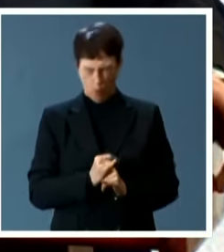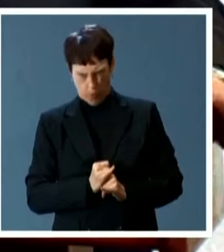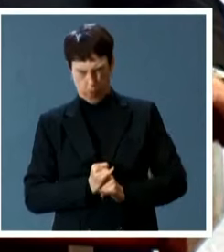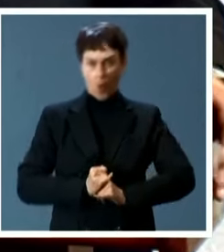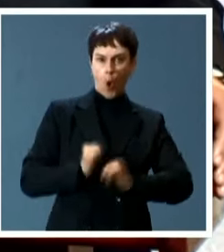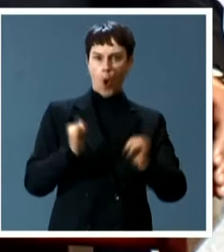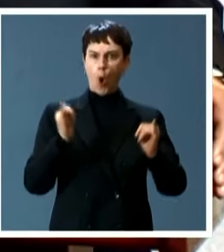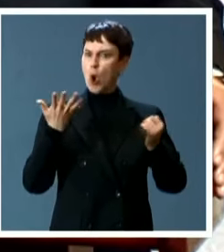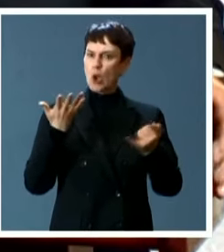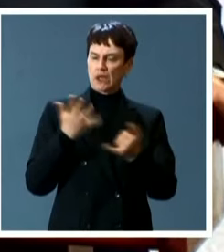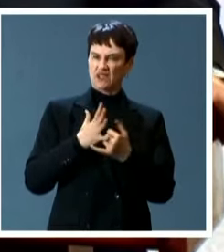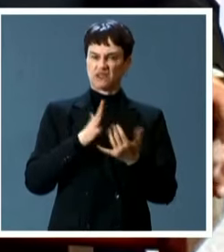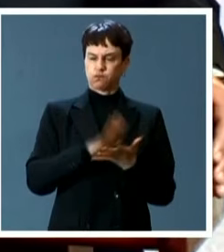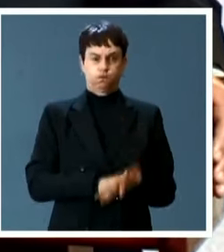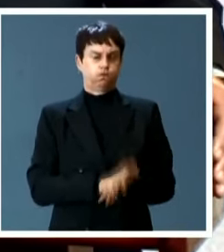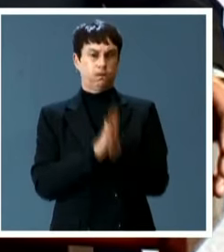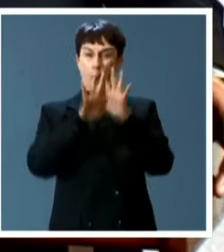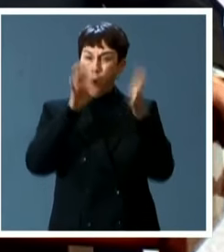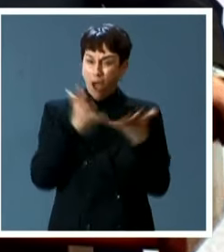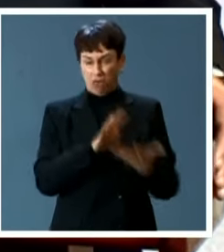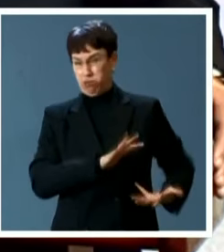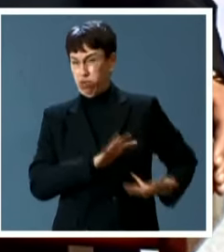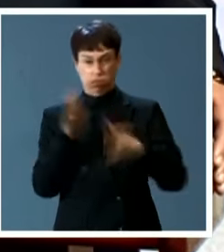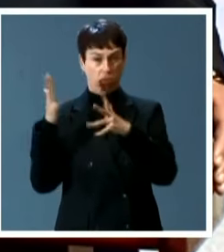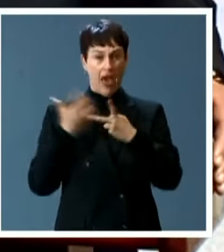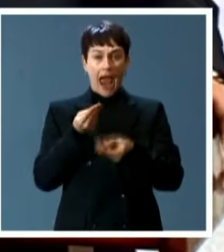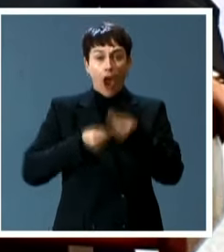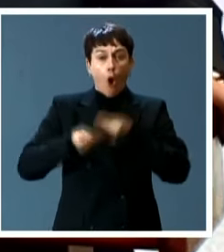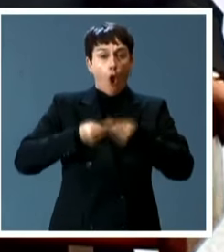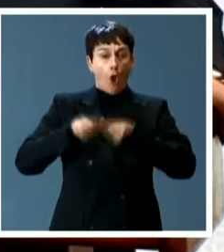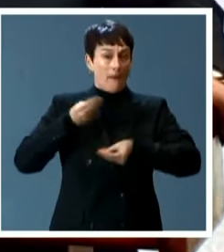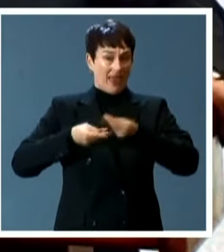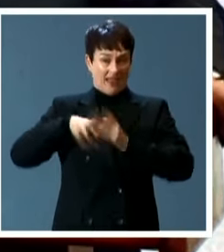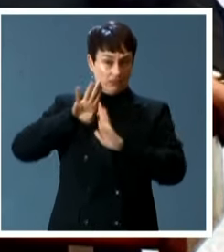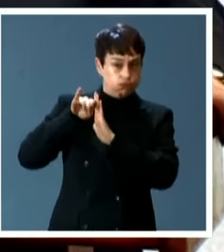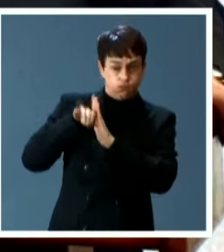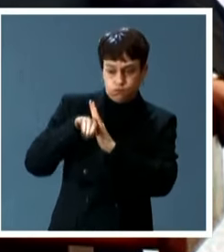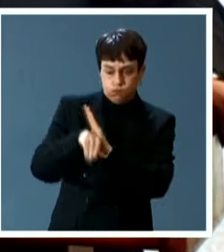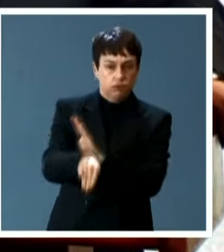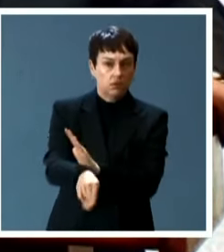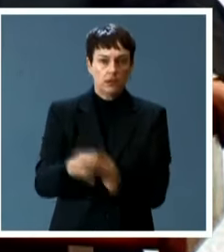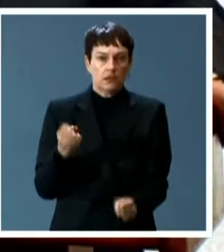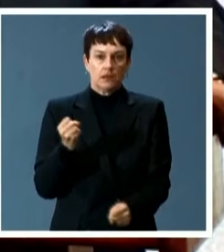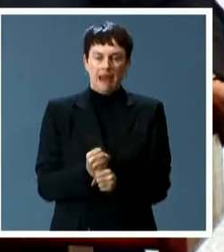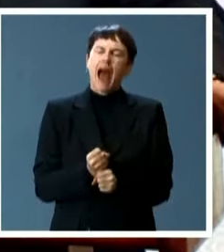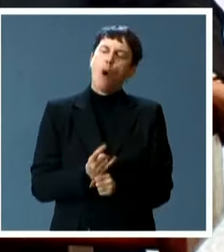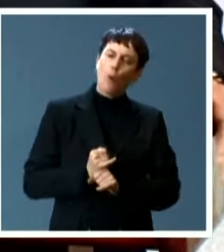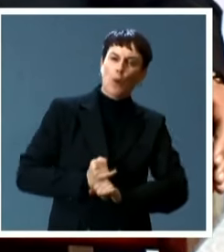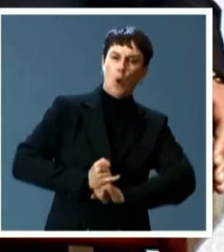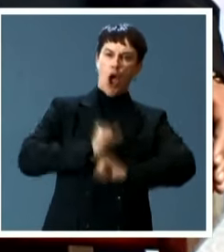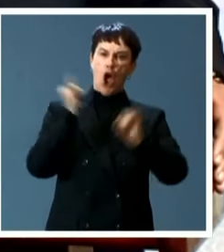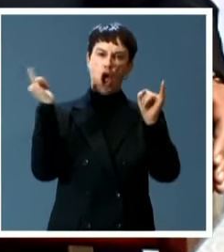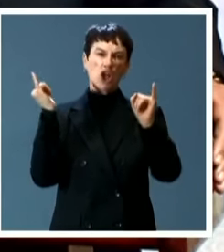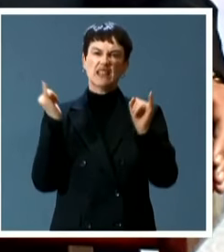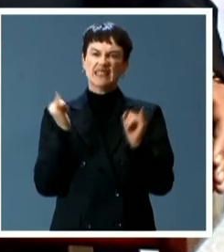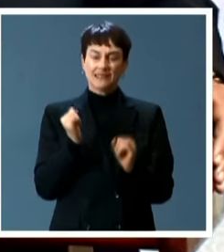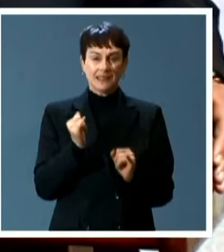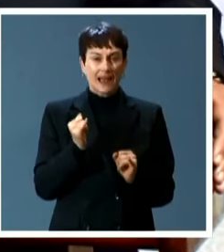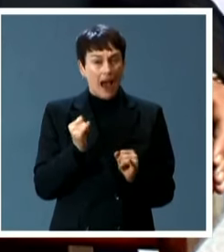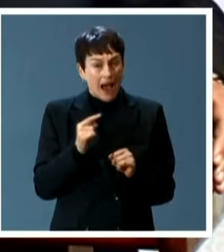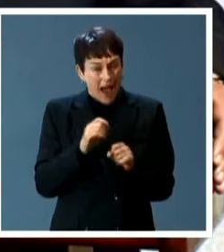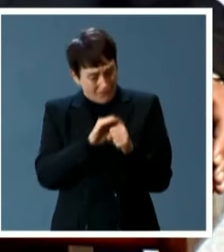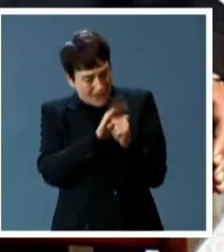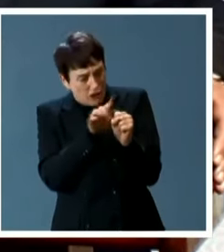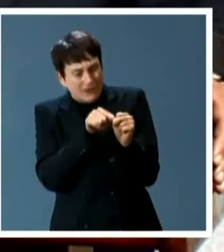in turmoil, economies are in free fall, and we have been brought to our knees by a microscopic virus.